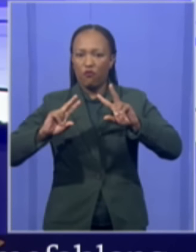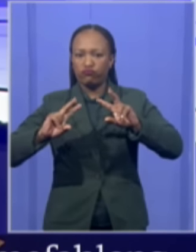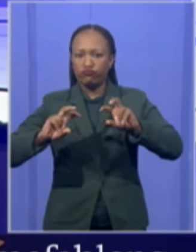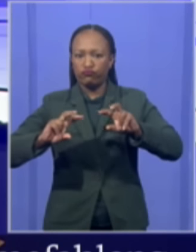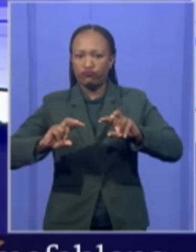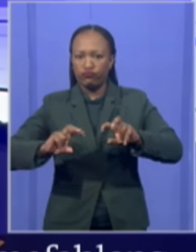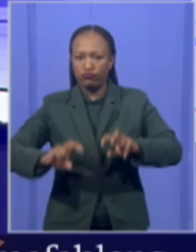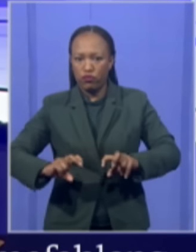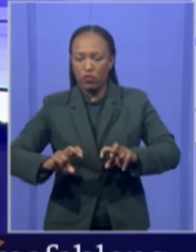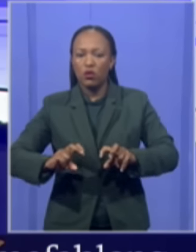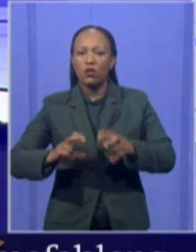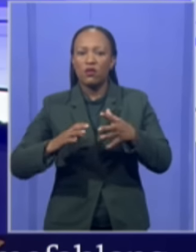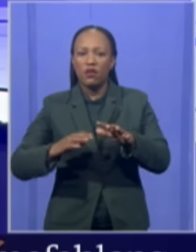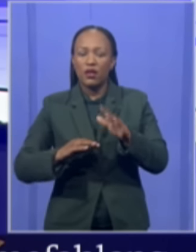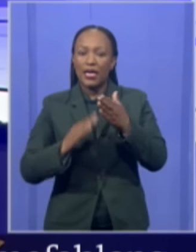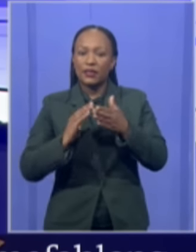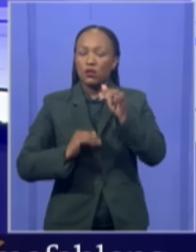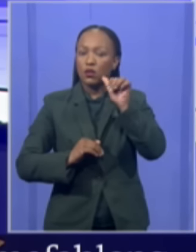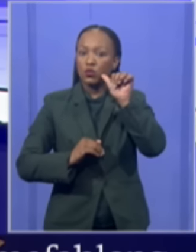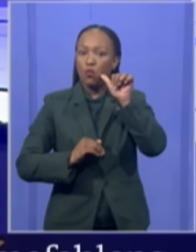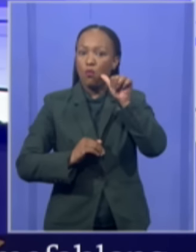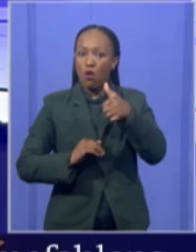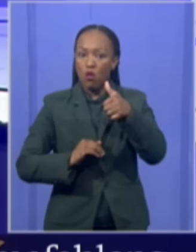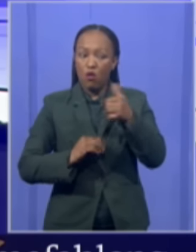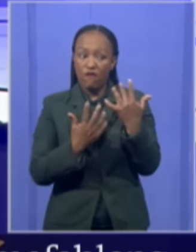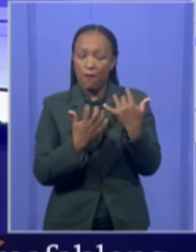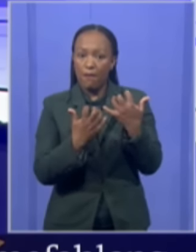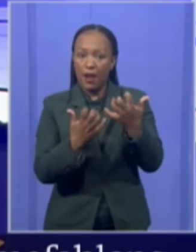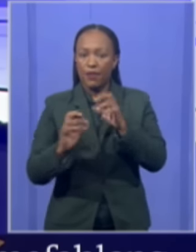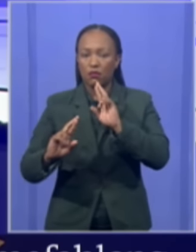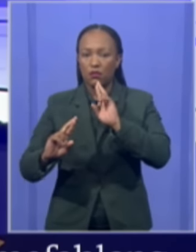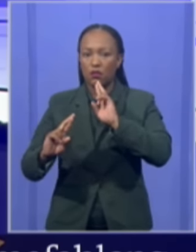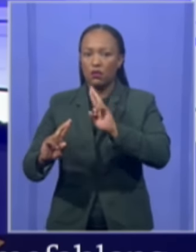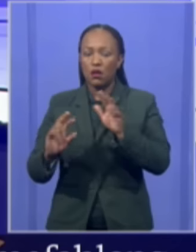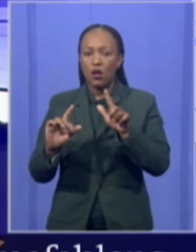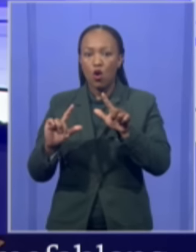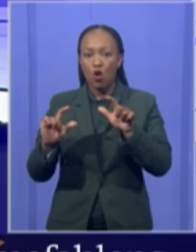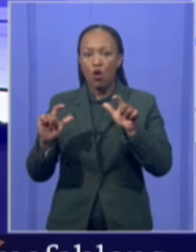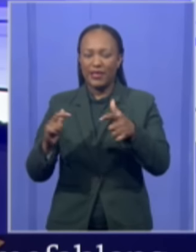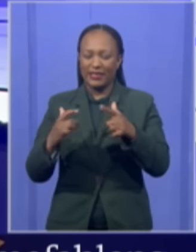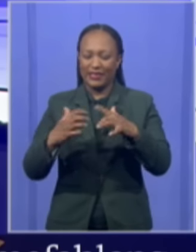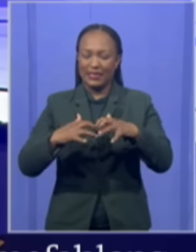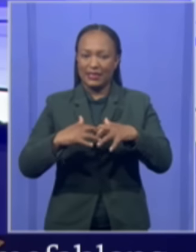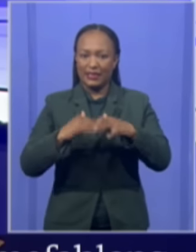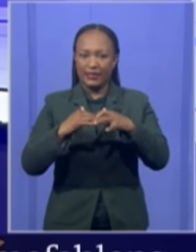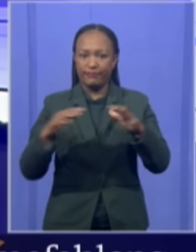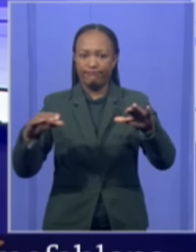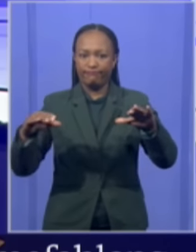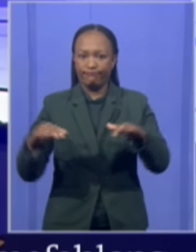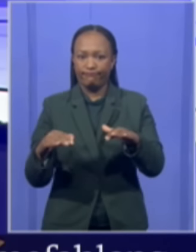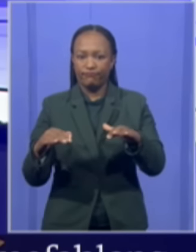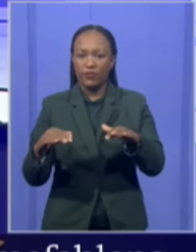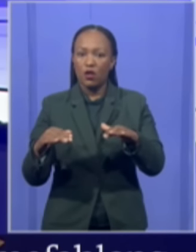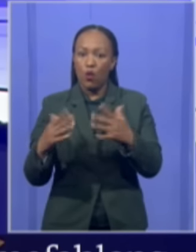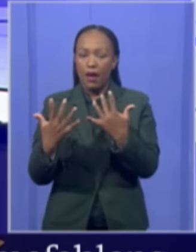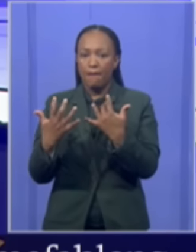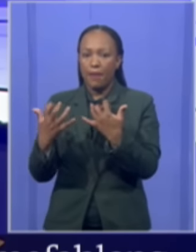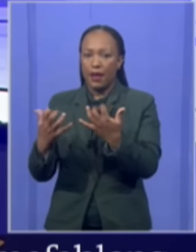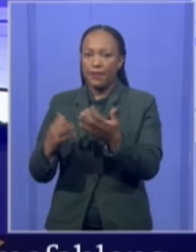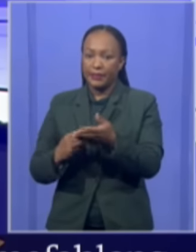Dikomiti di file go fihla letšatšing la go sasa go begela palamente. Komiti ya nakwana e tla hlongwa morago ga gore go fihlelele kwano